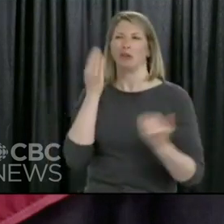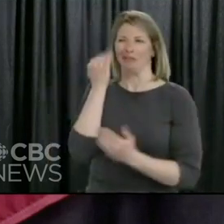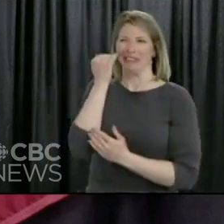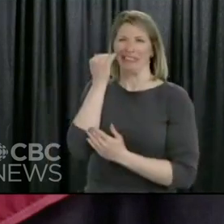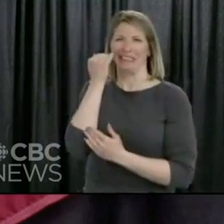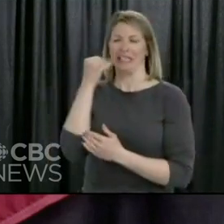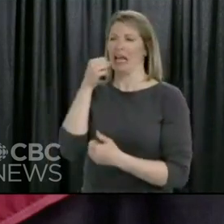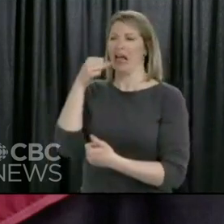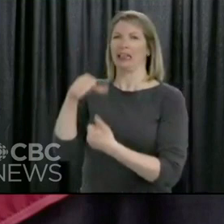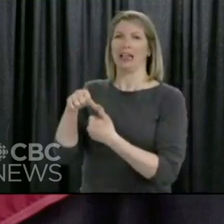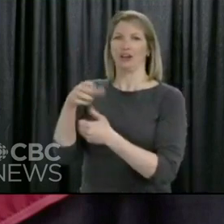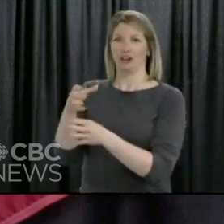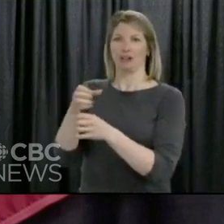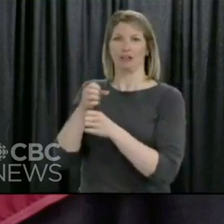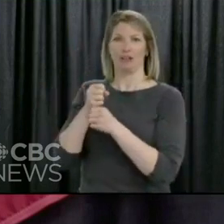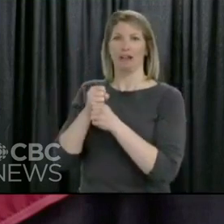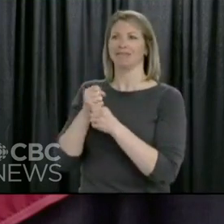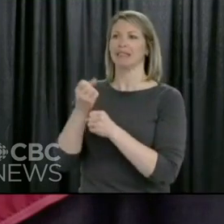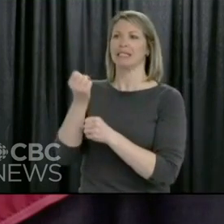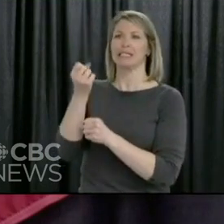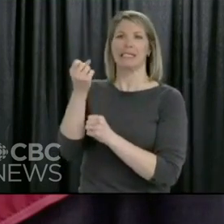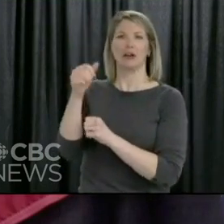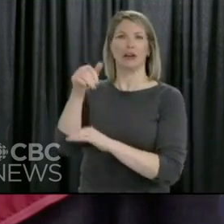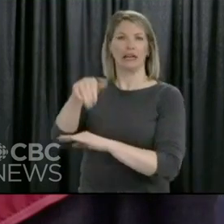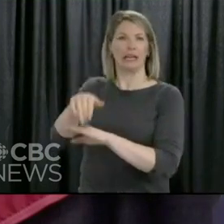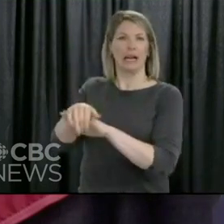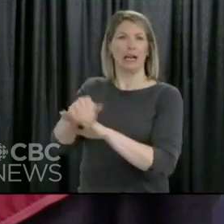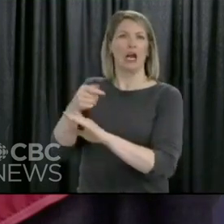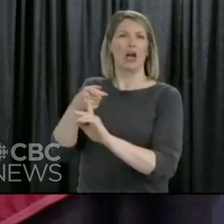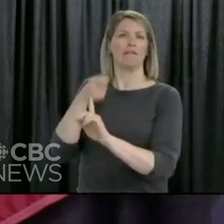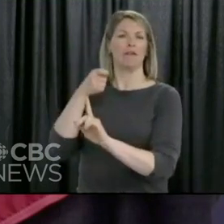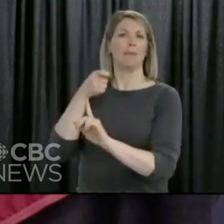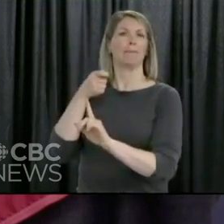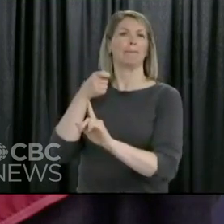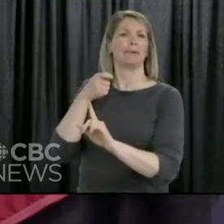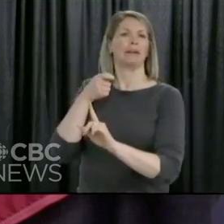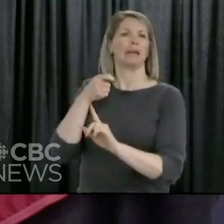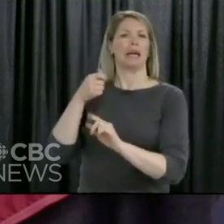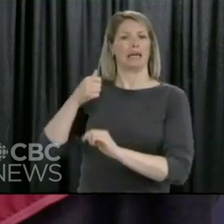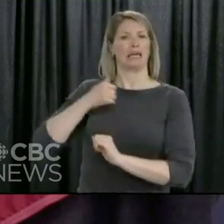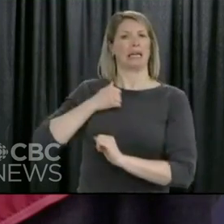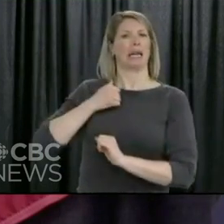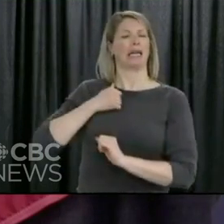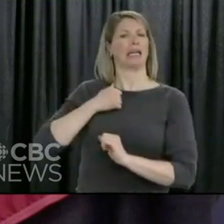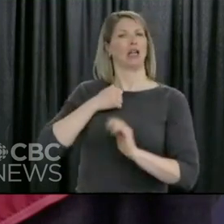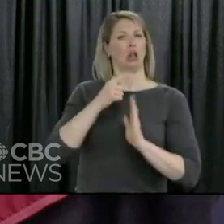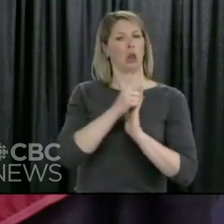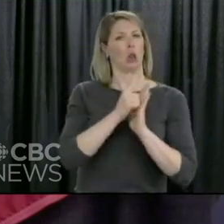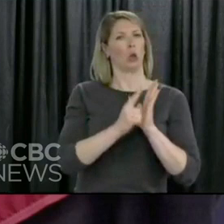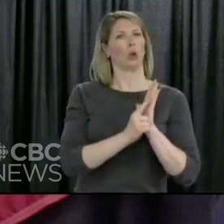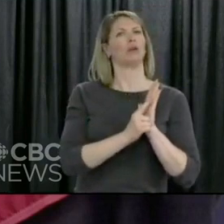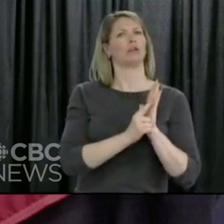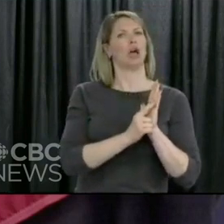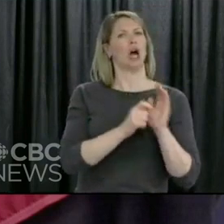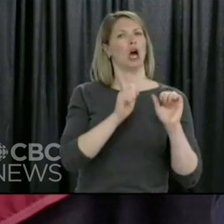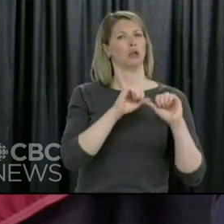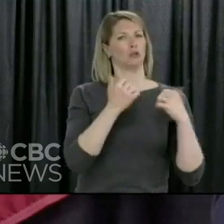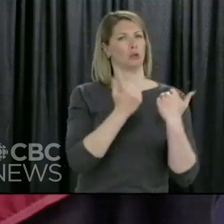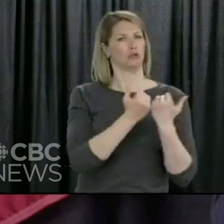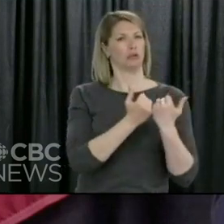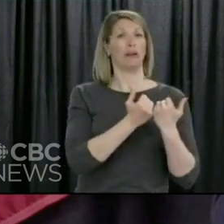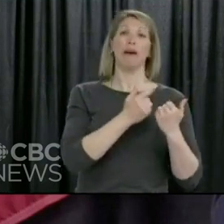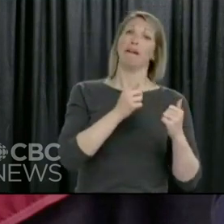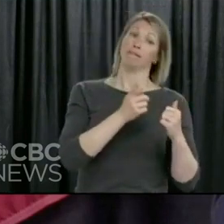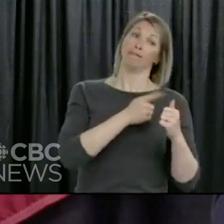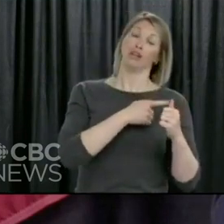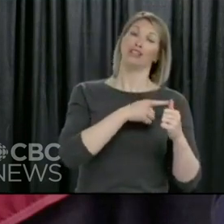on Saturday night of the weekend here from the Canadian Bar Association. I really do want to thank them for the professional